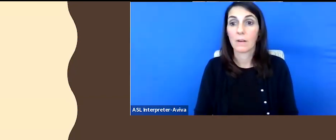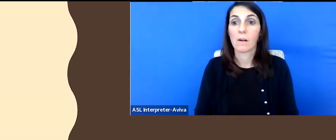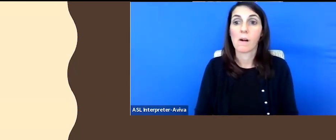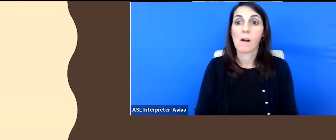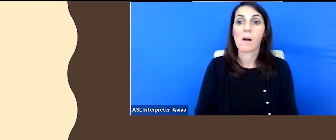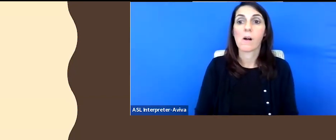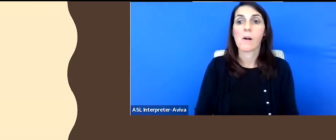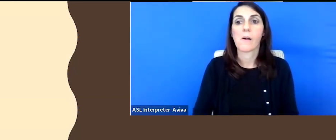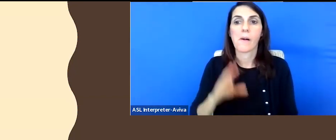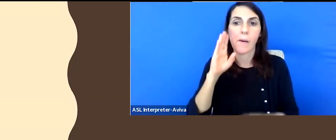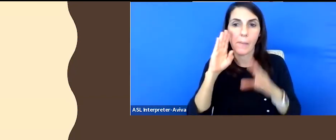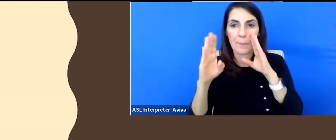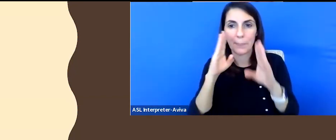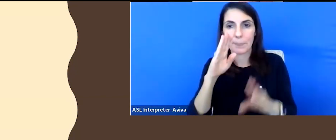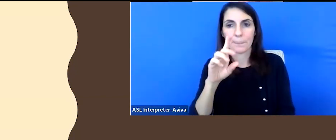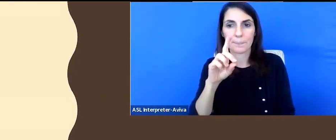Hi, Debbie.